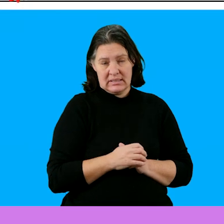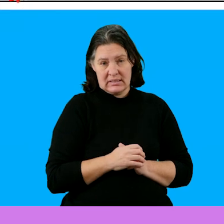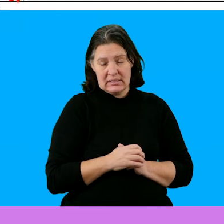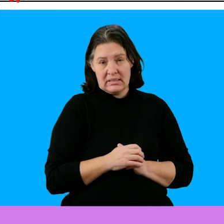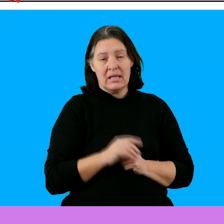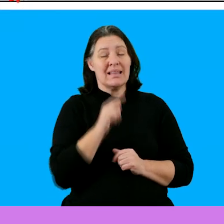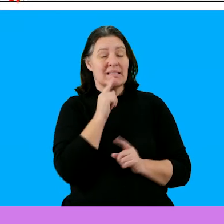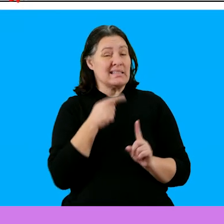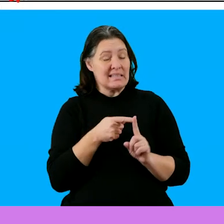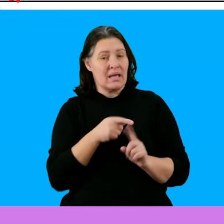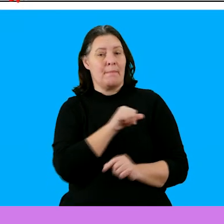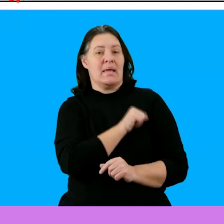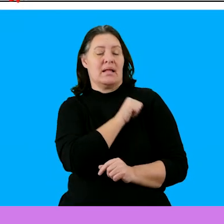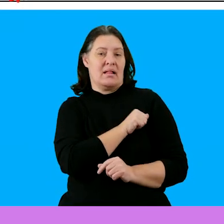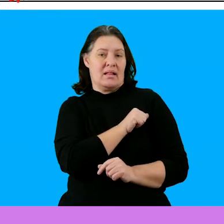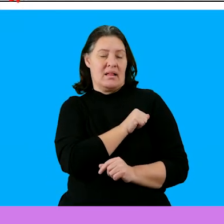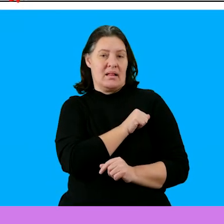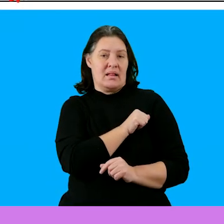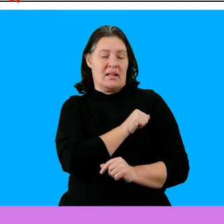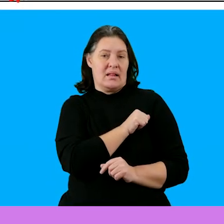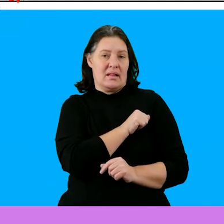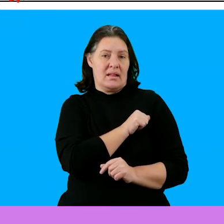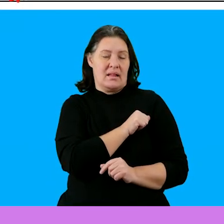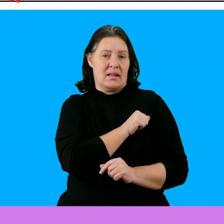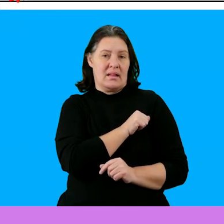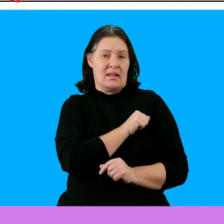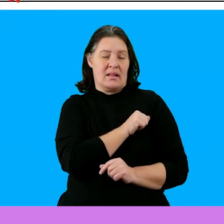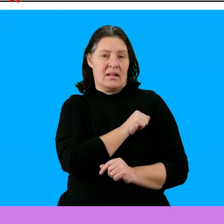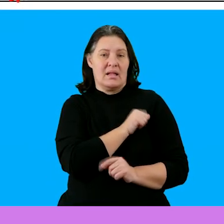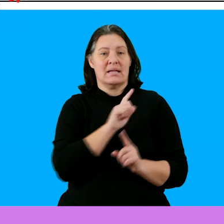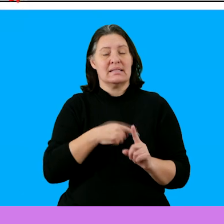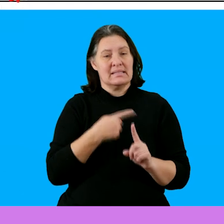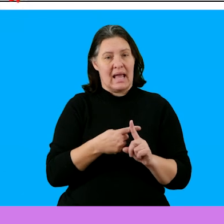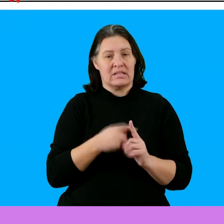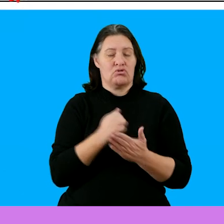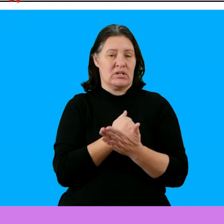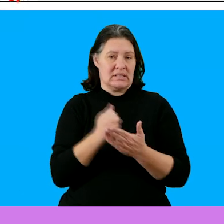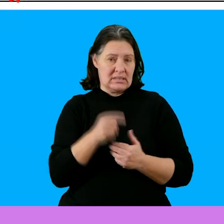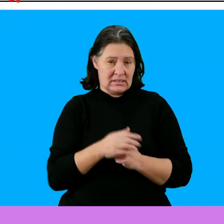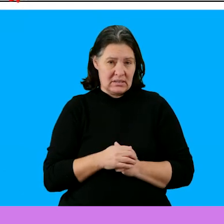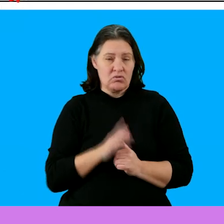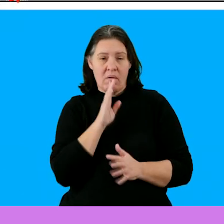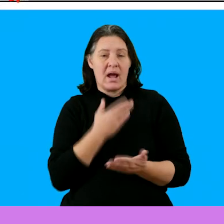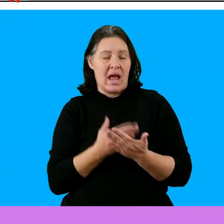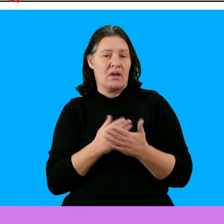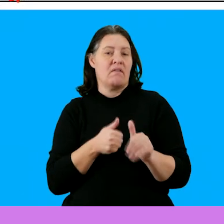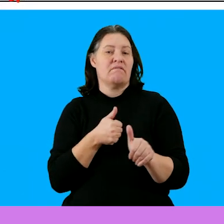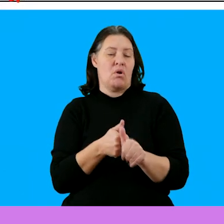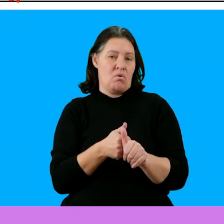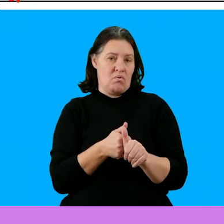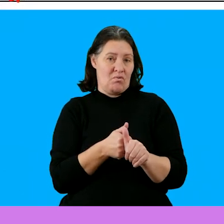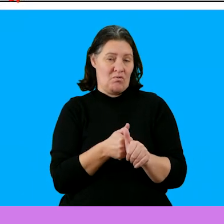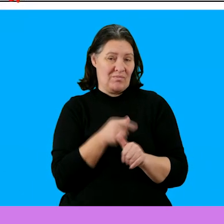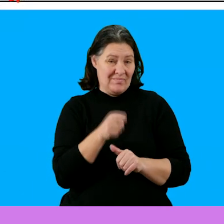3,720. And I'll indicate this is the medical aid tax credit, right? So that you can